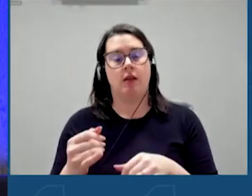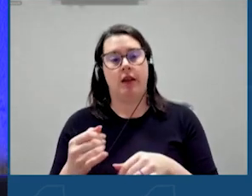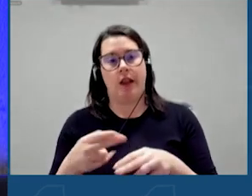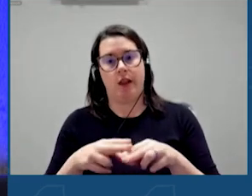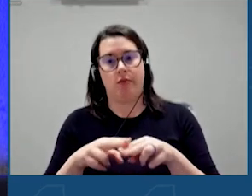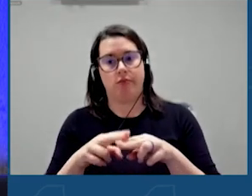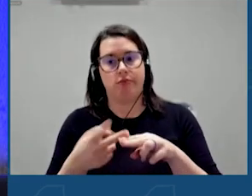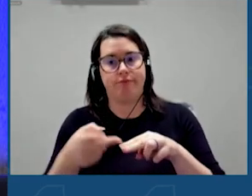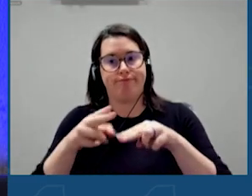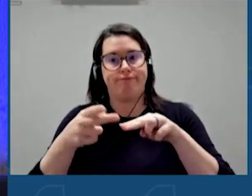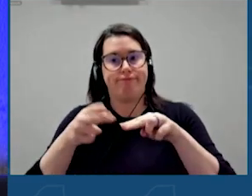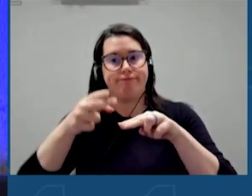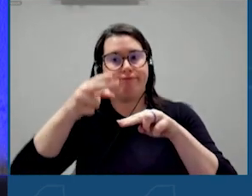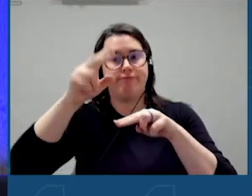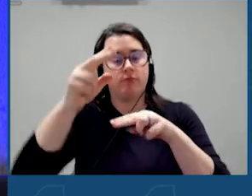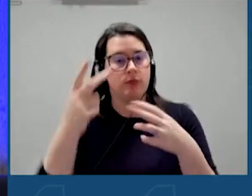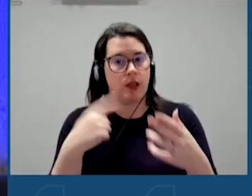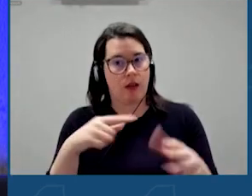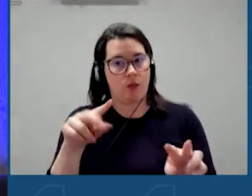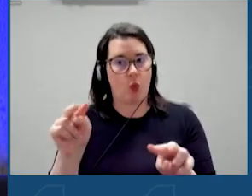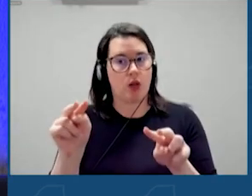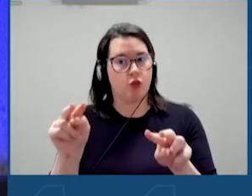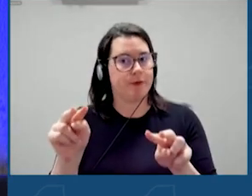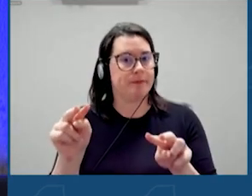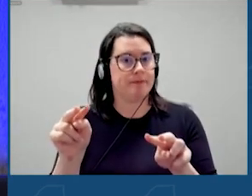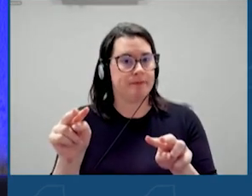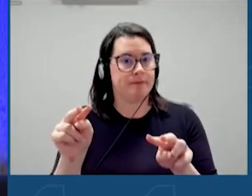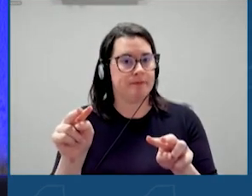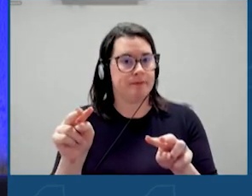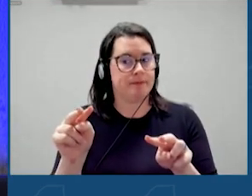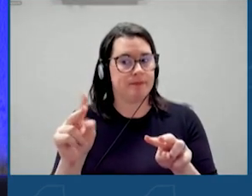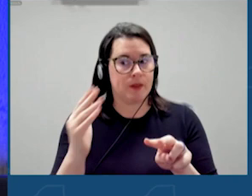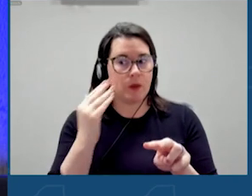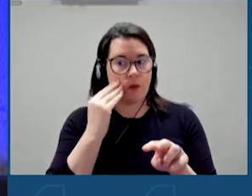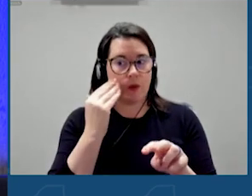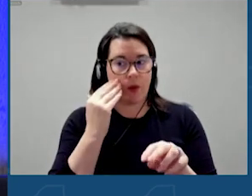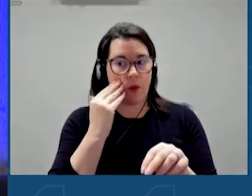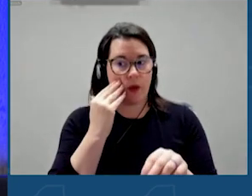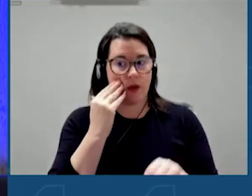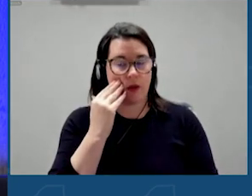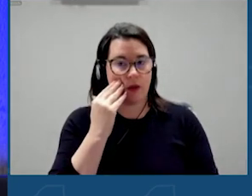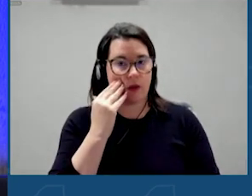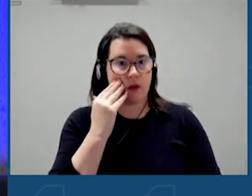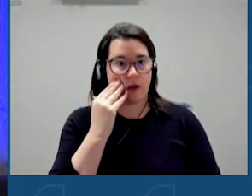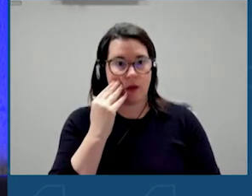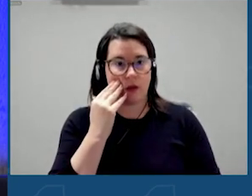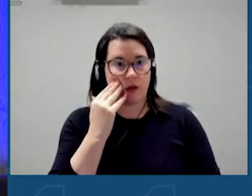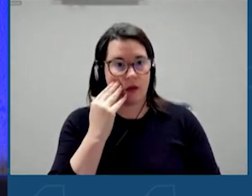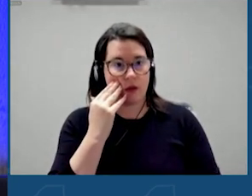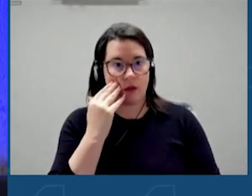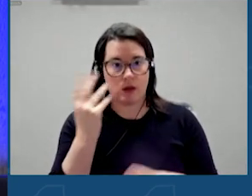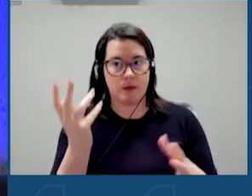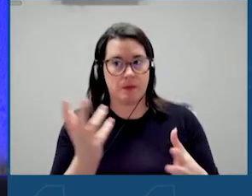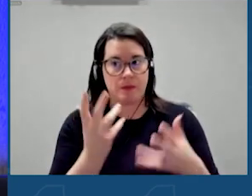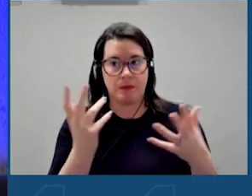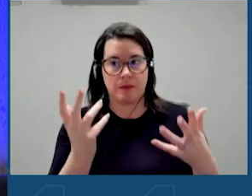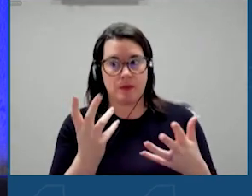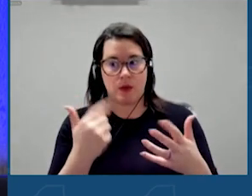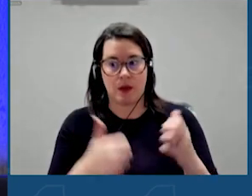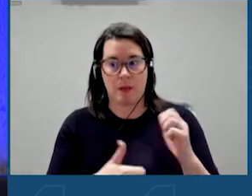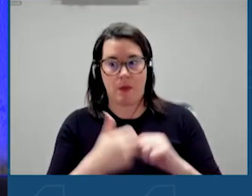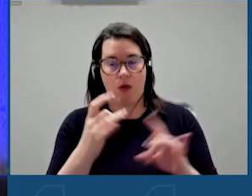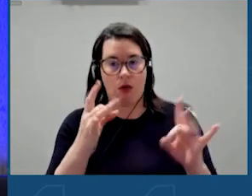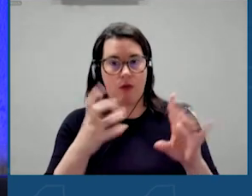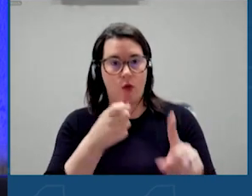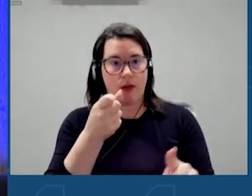I watch all this very closely with the knowledge that, you know, we're the canary in the mine. You know, we're hardest hit by the pandemic. You